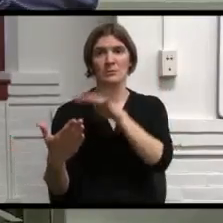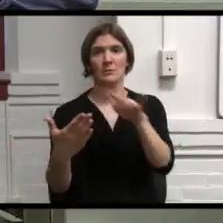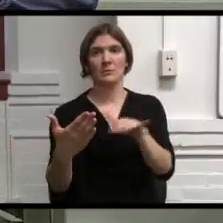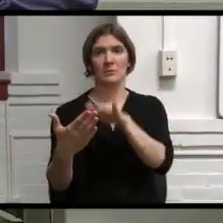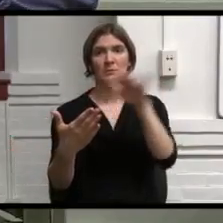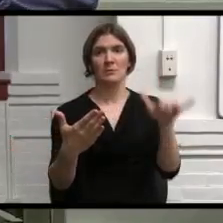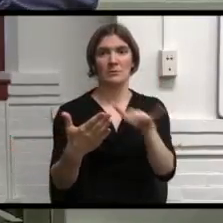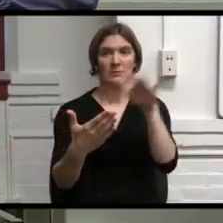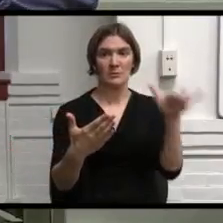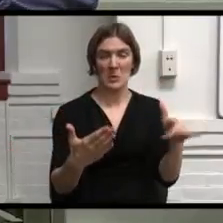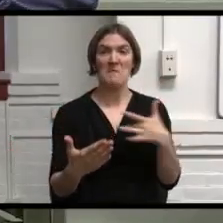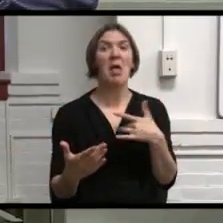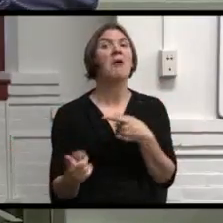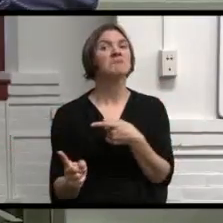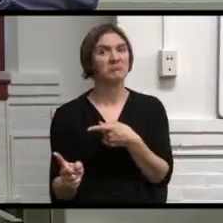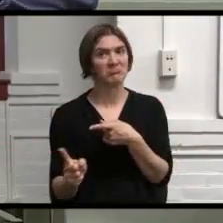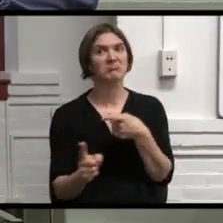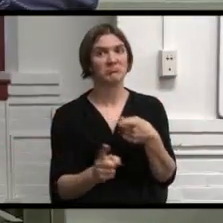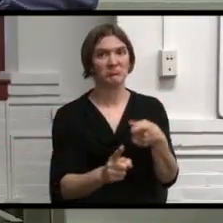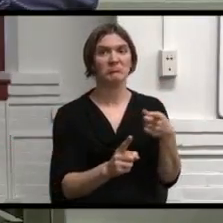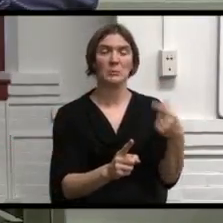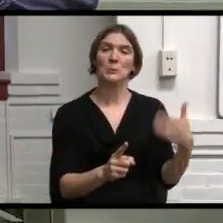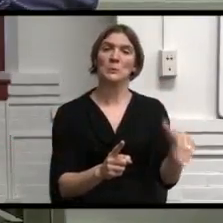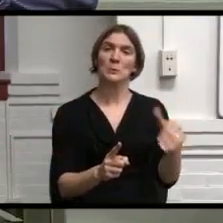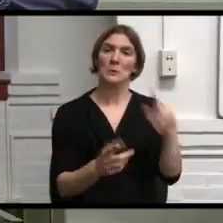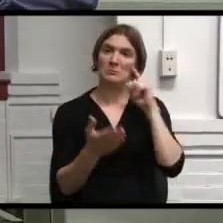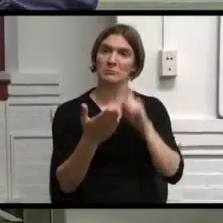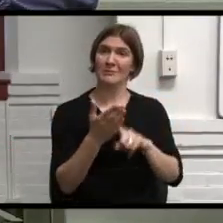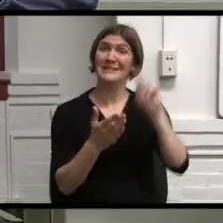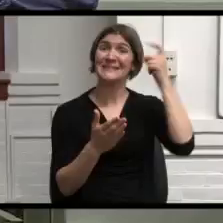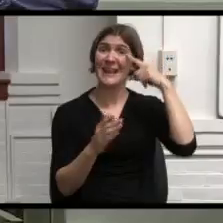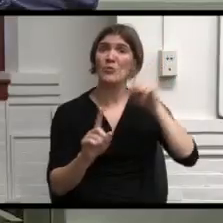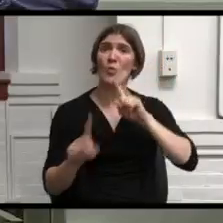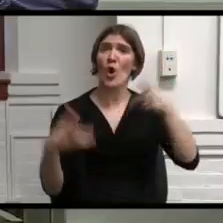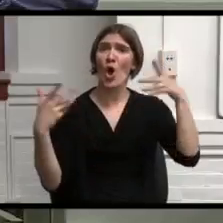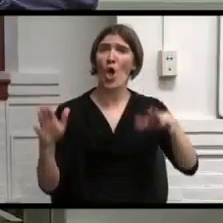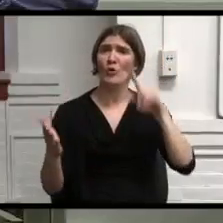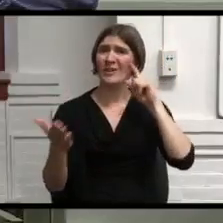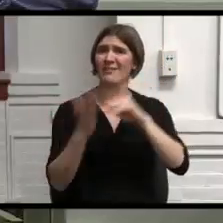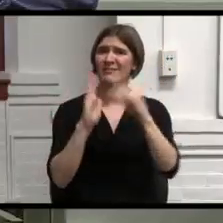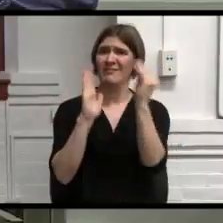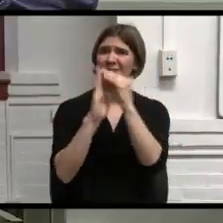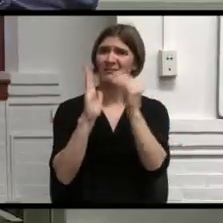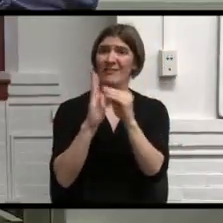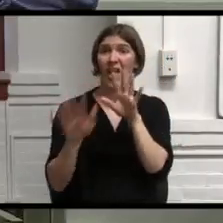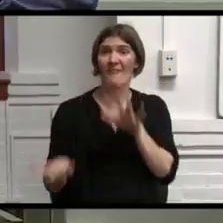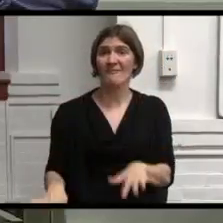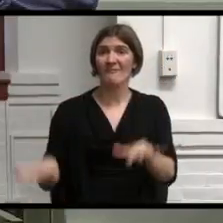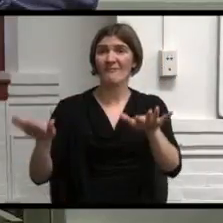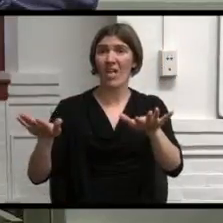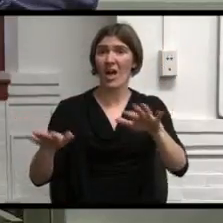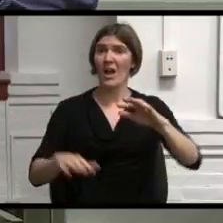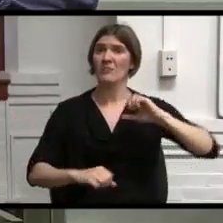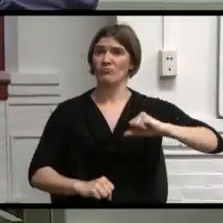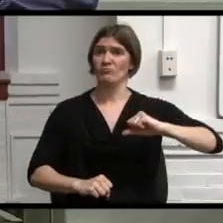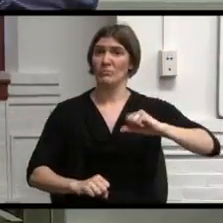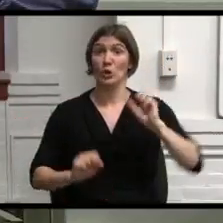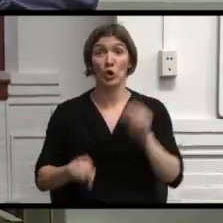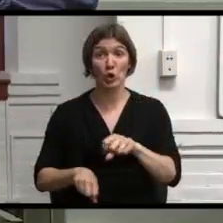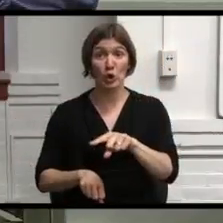been identified in various state reports done on the topics of flood resilience